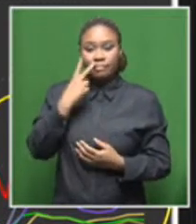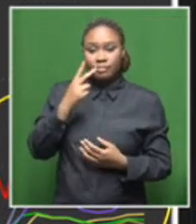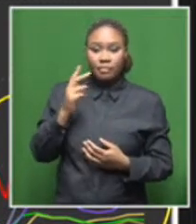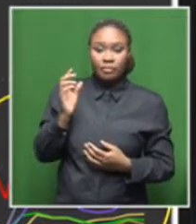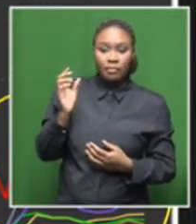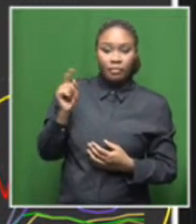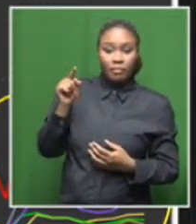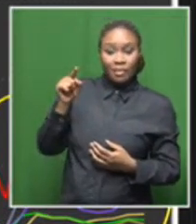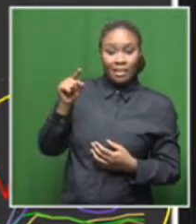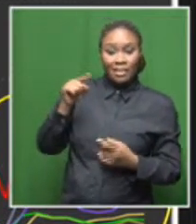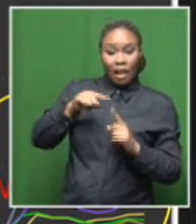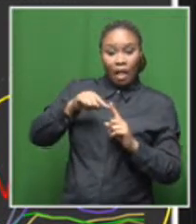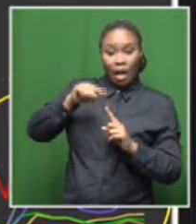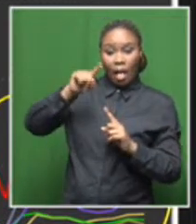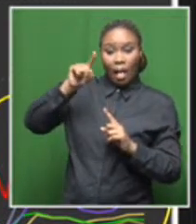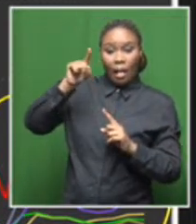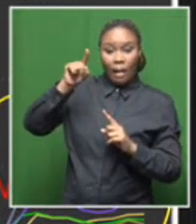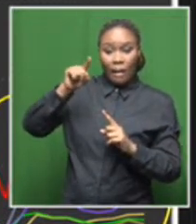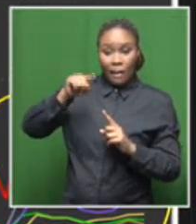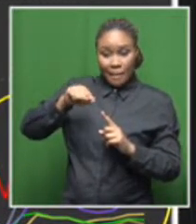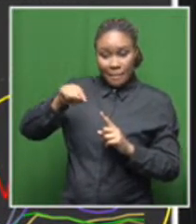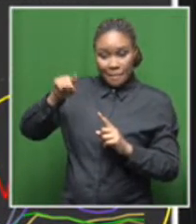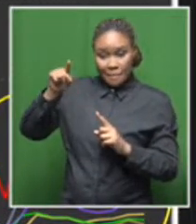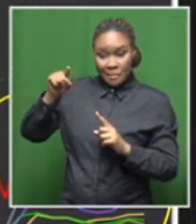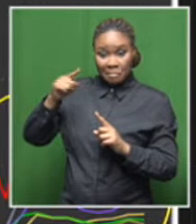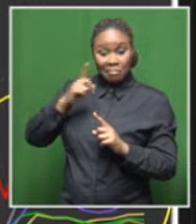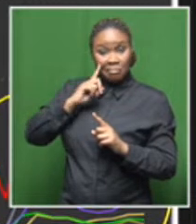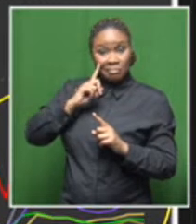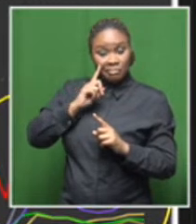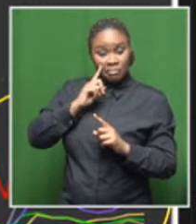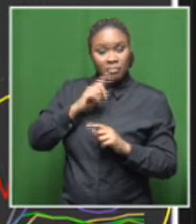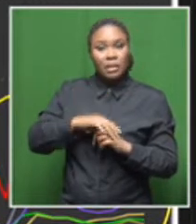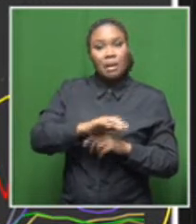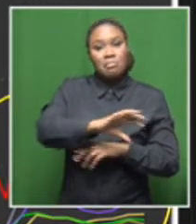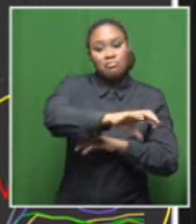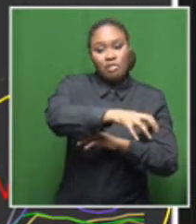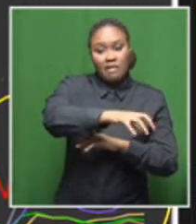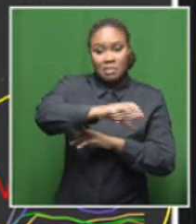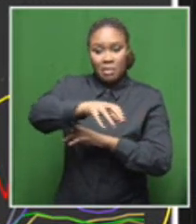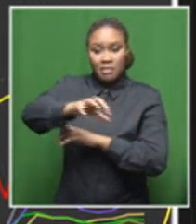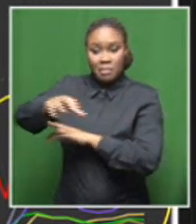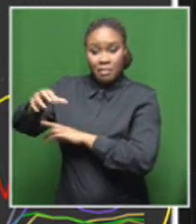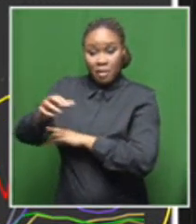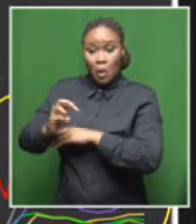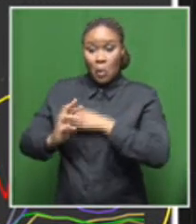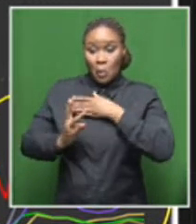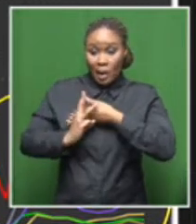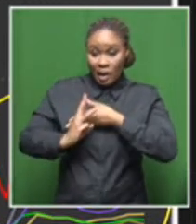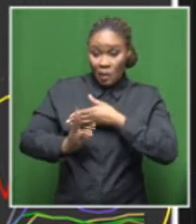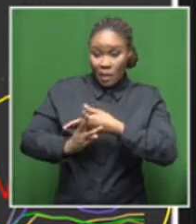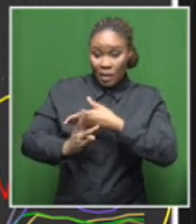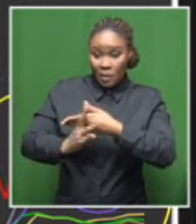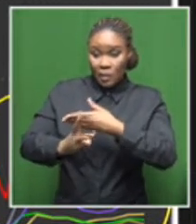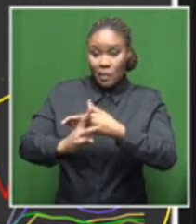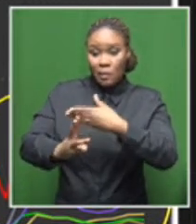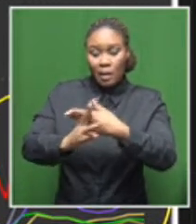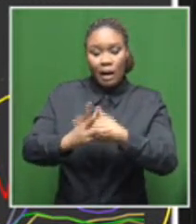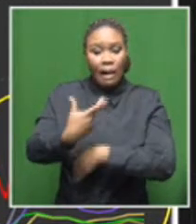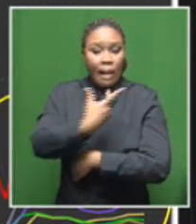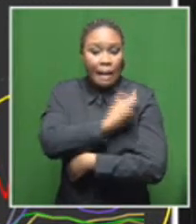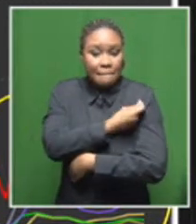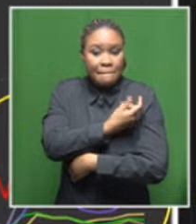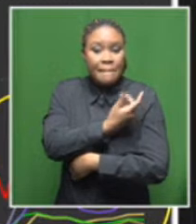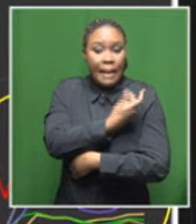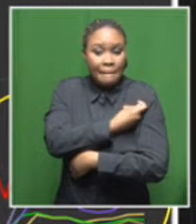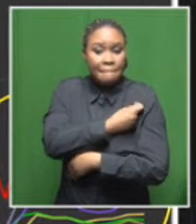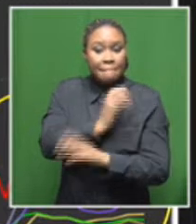province's vaccination trends in doses administered per week. And you're very familiar with this, I'm sure. This